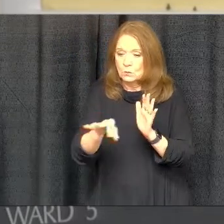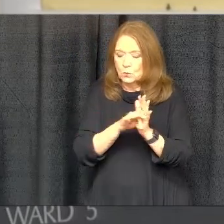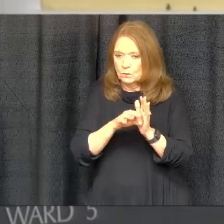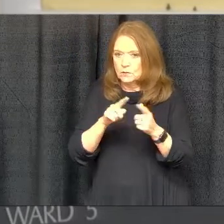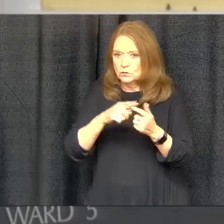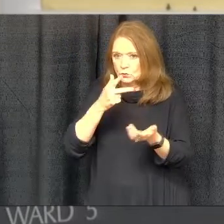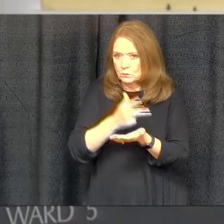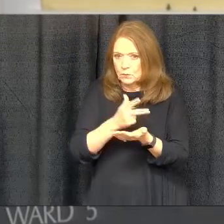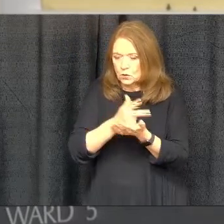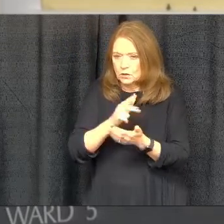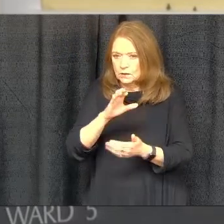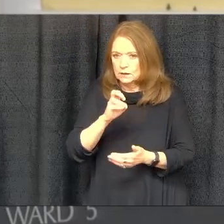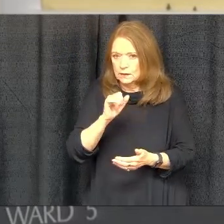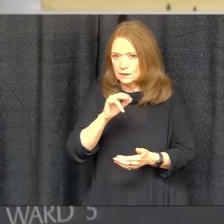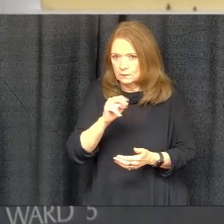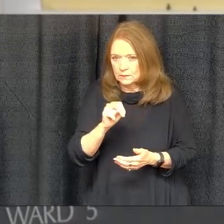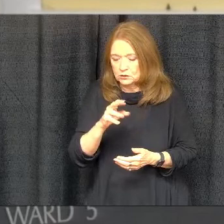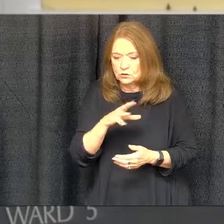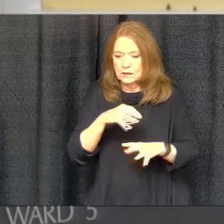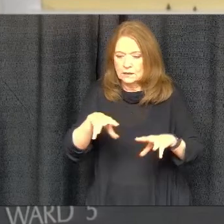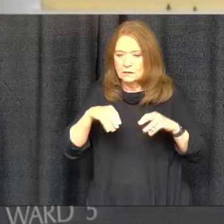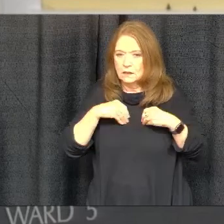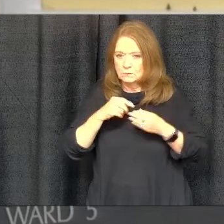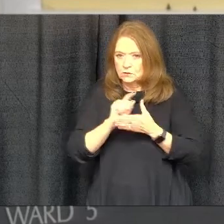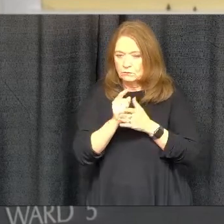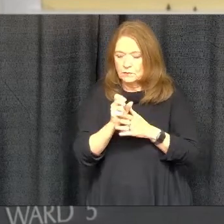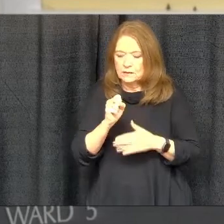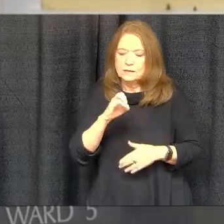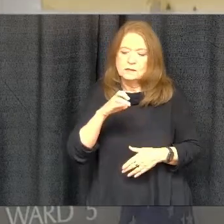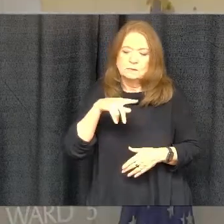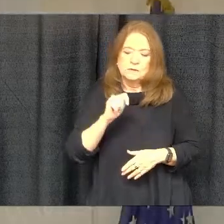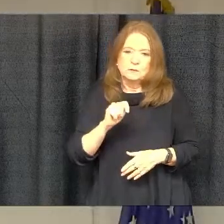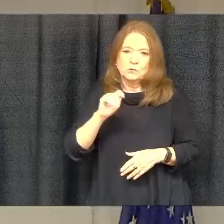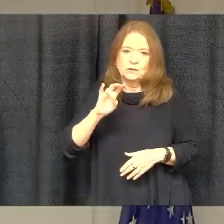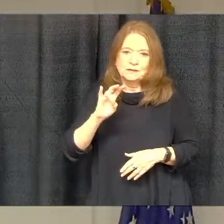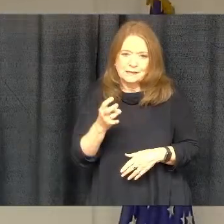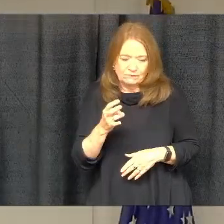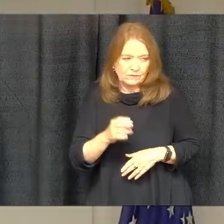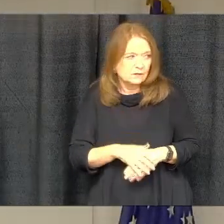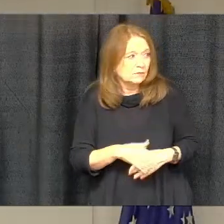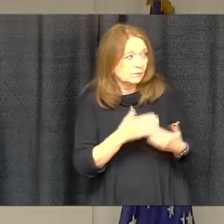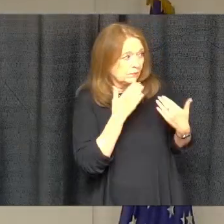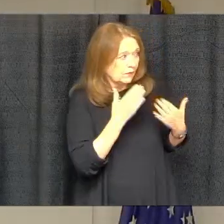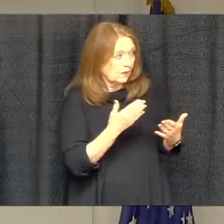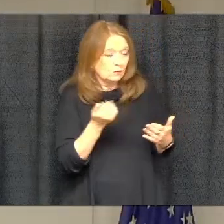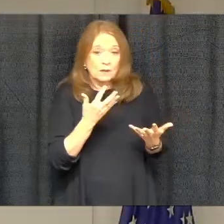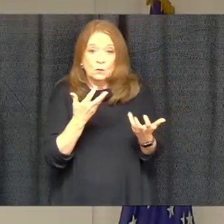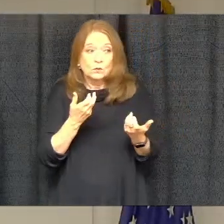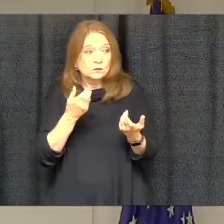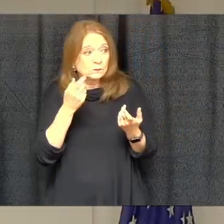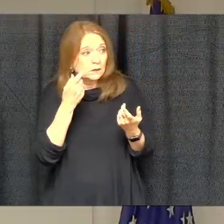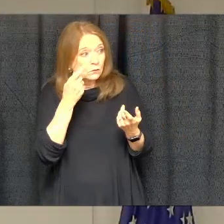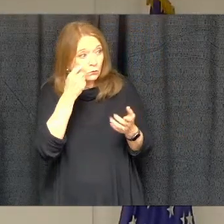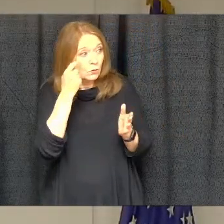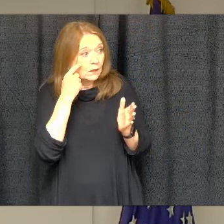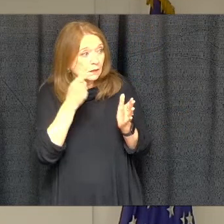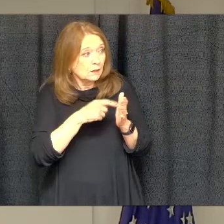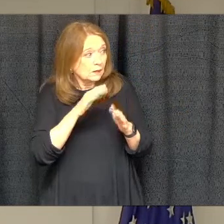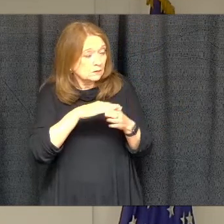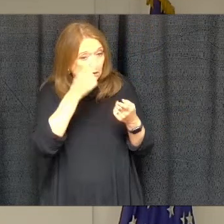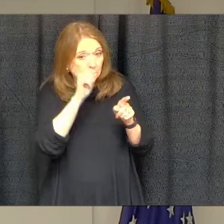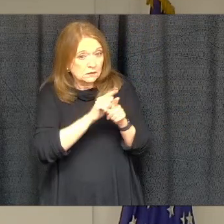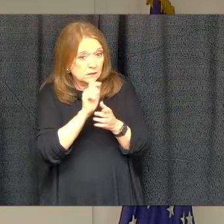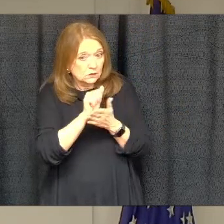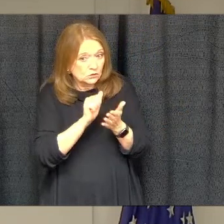and the adoption of minutes from September 7th. Thank you, Madam Clerk. Anybody wish to be recognized on the consent agenda? Seeing none, we're now